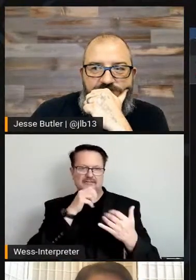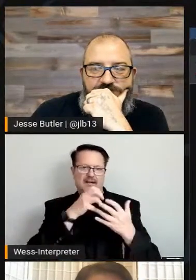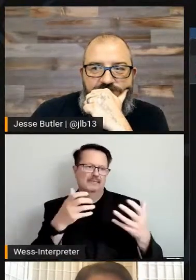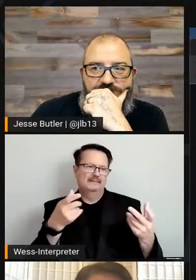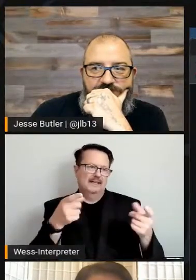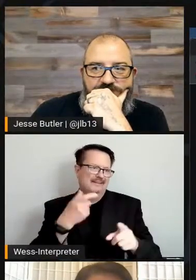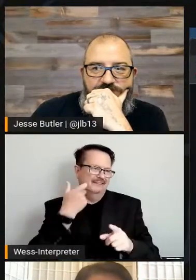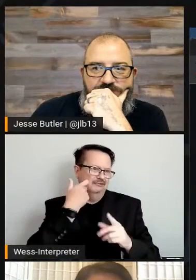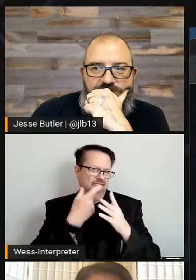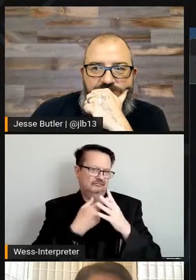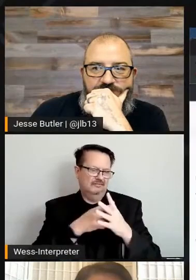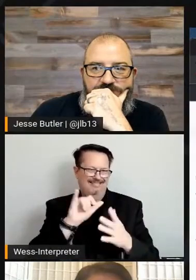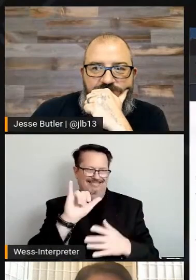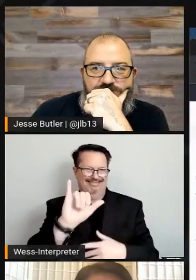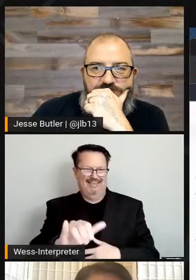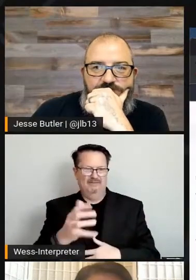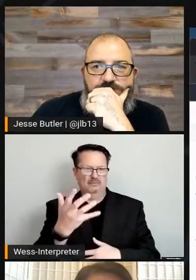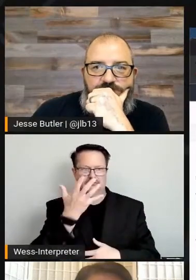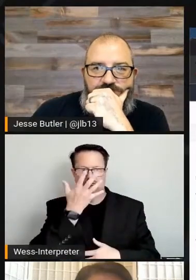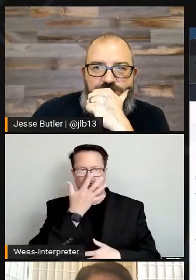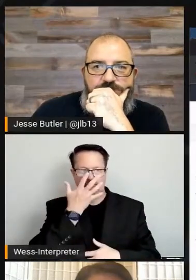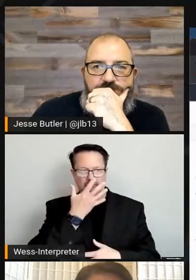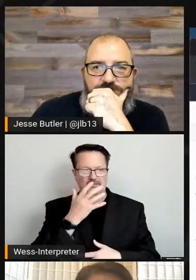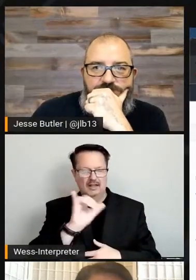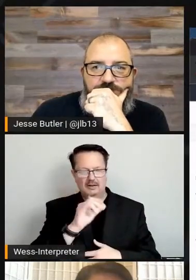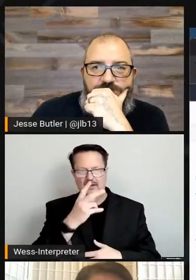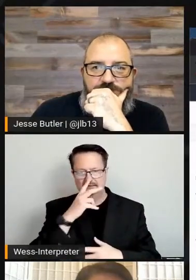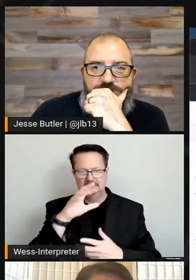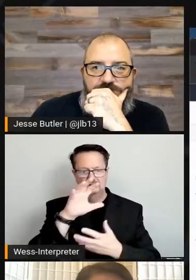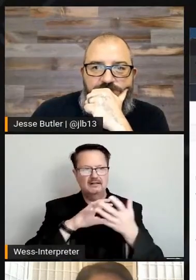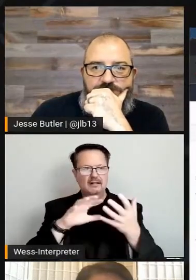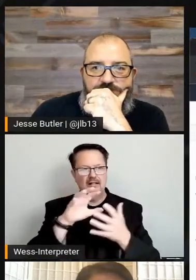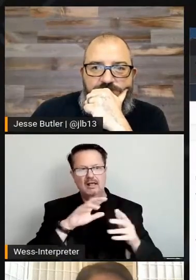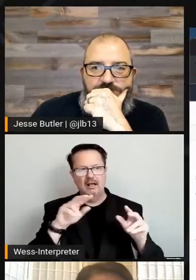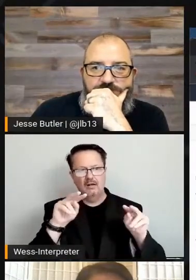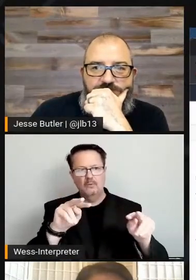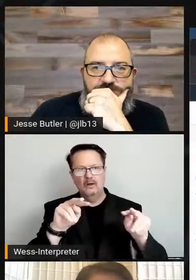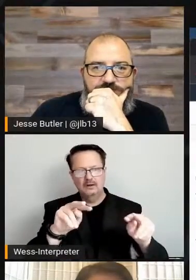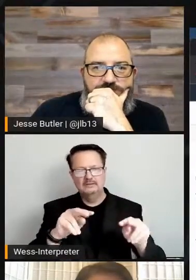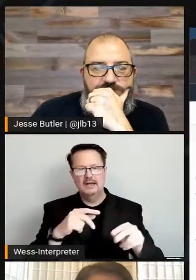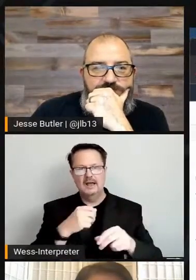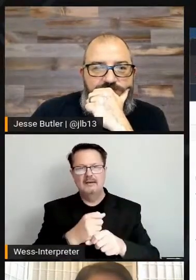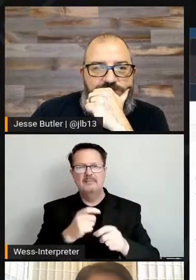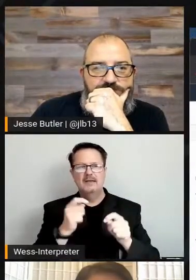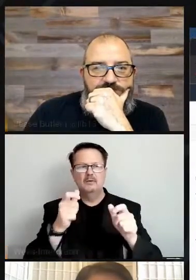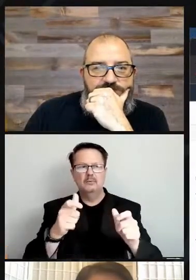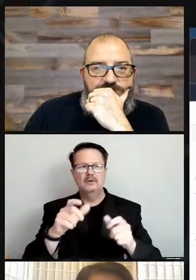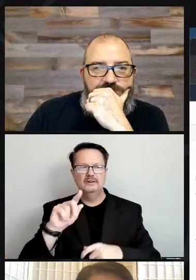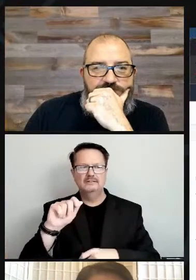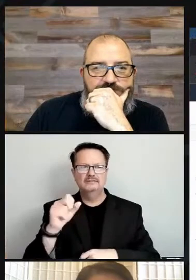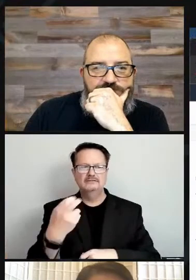what it should look like. And you can also see in CloudWatch, I made a quick little dashboard to show